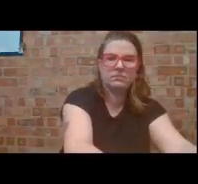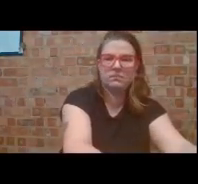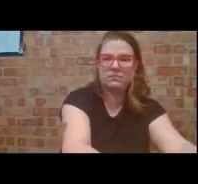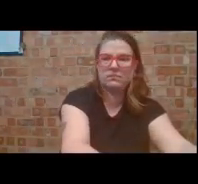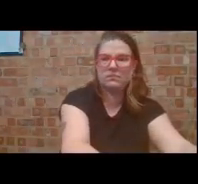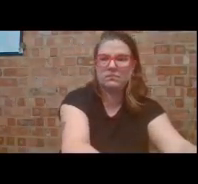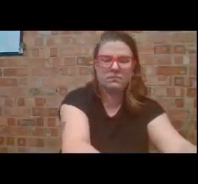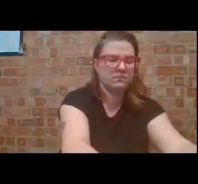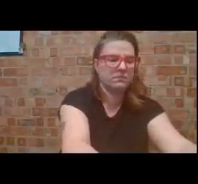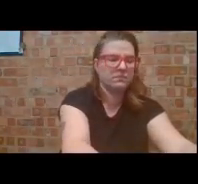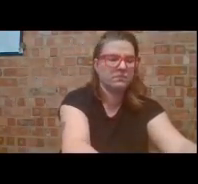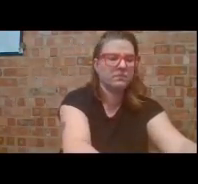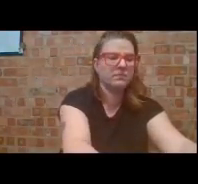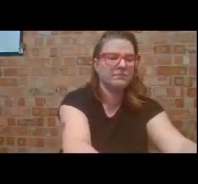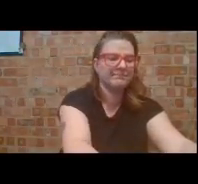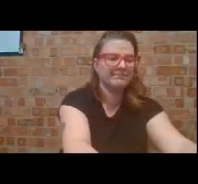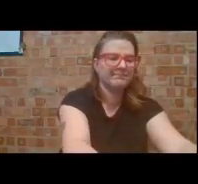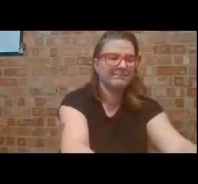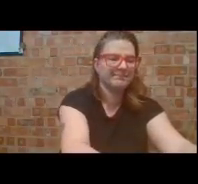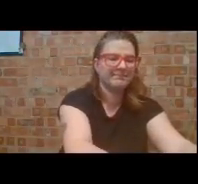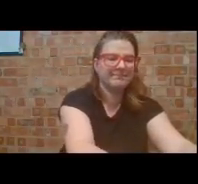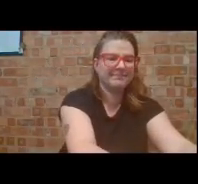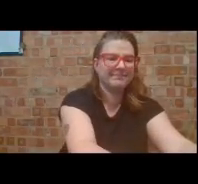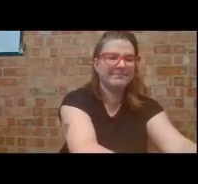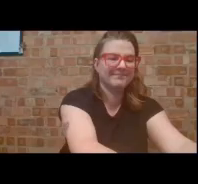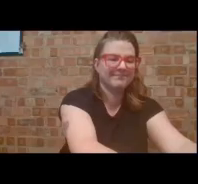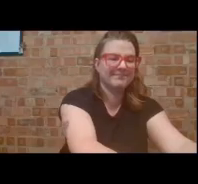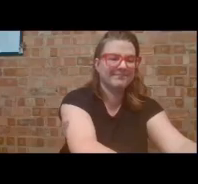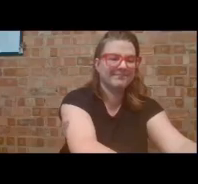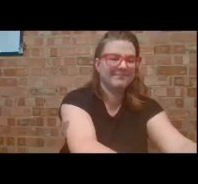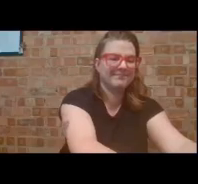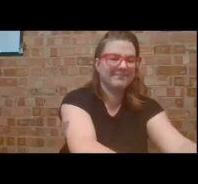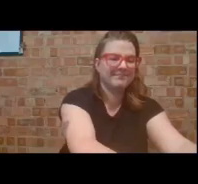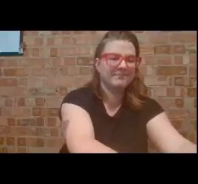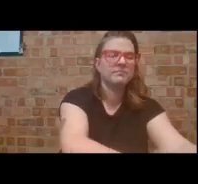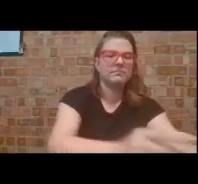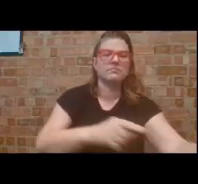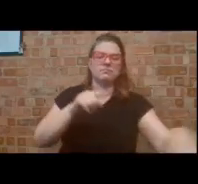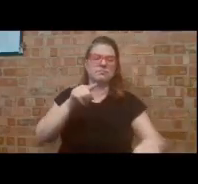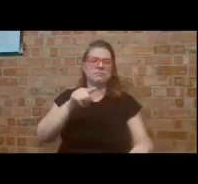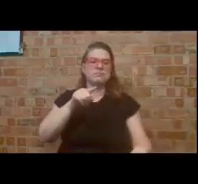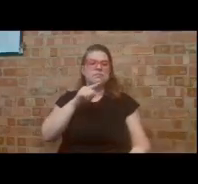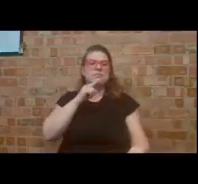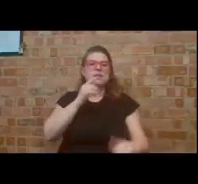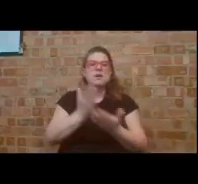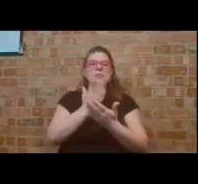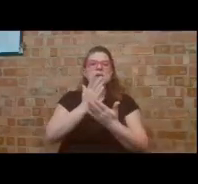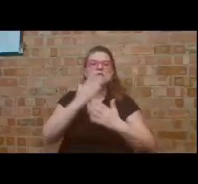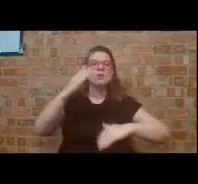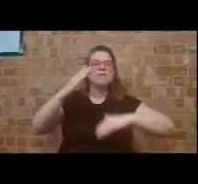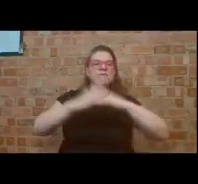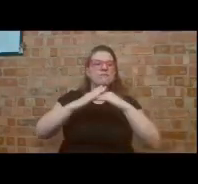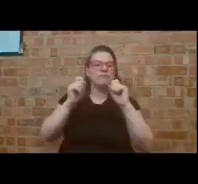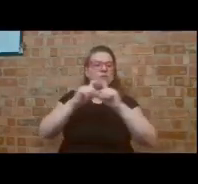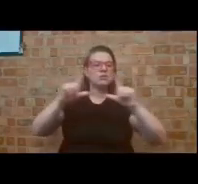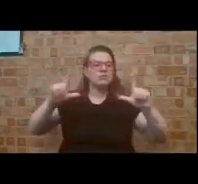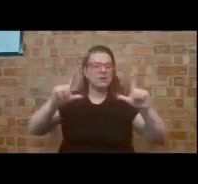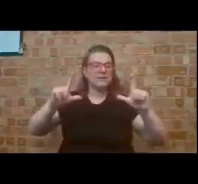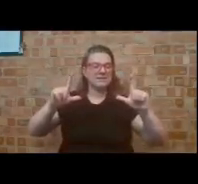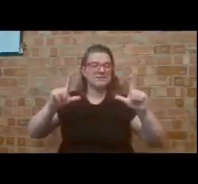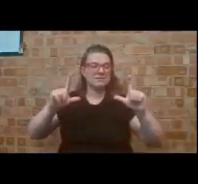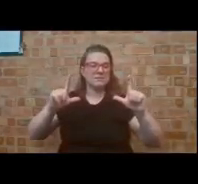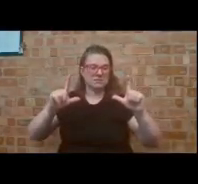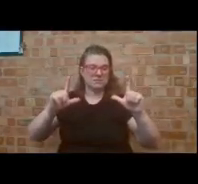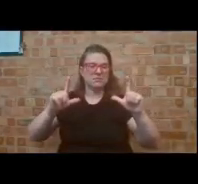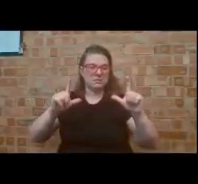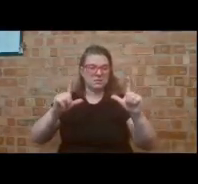zoom. I would always recommend turning on a full screen. The window is like basically when you turn on the window zoom, you've